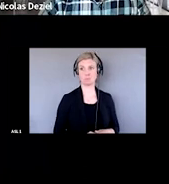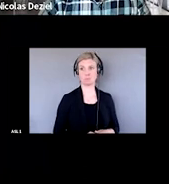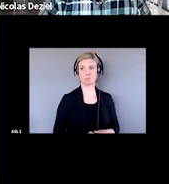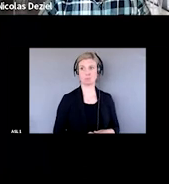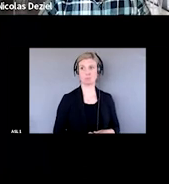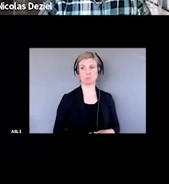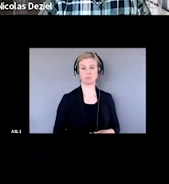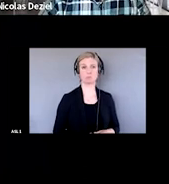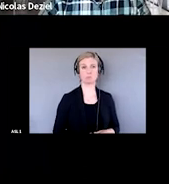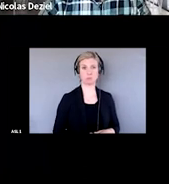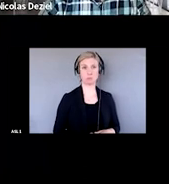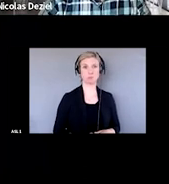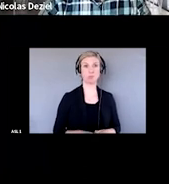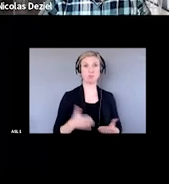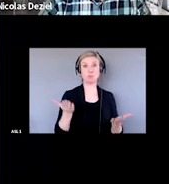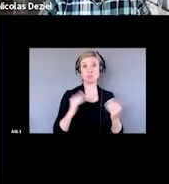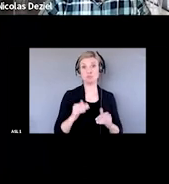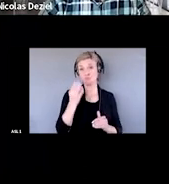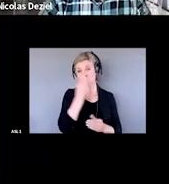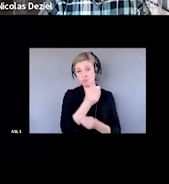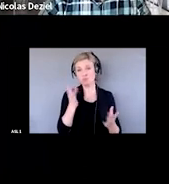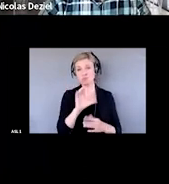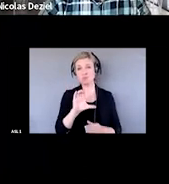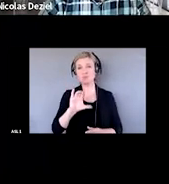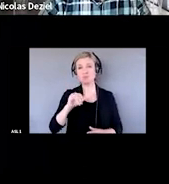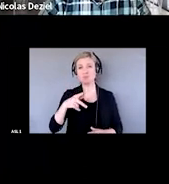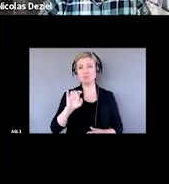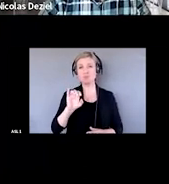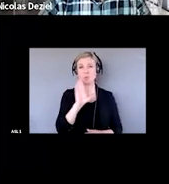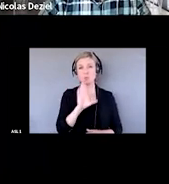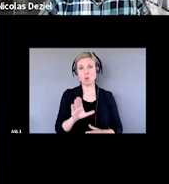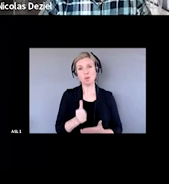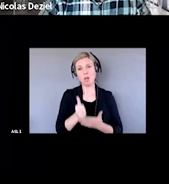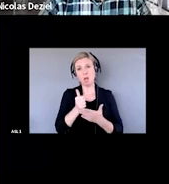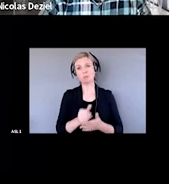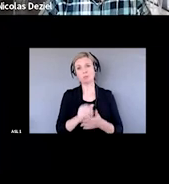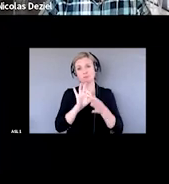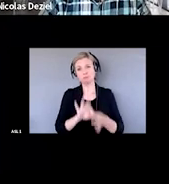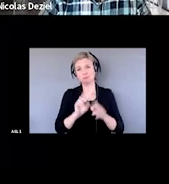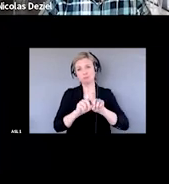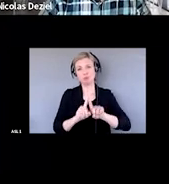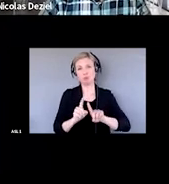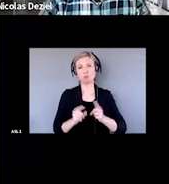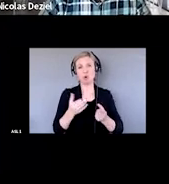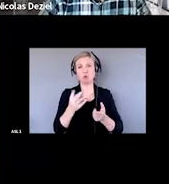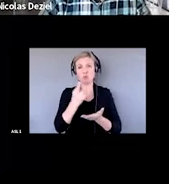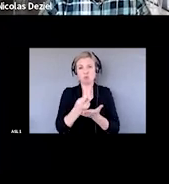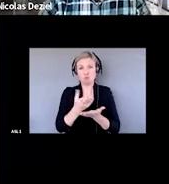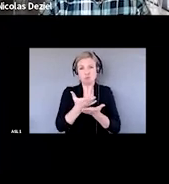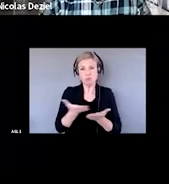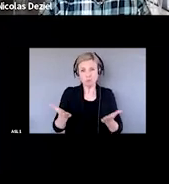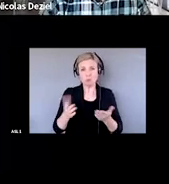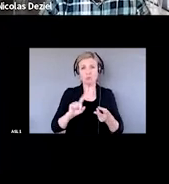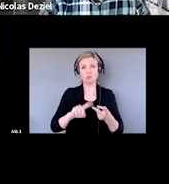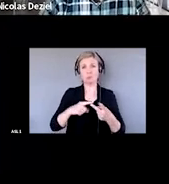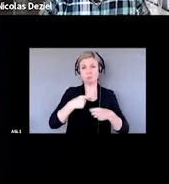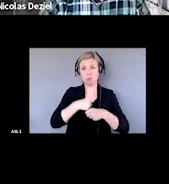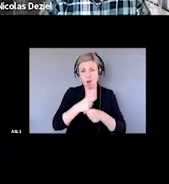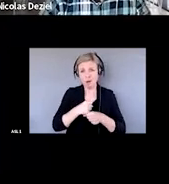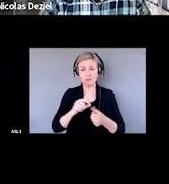so CIPO can help you with a variety of resources and products and services. So even this webinar is part of